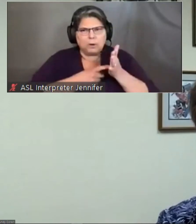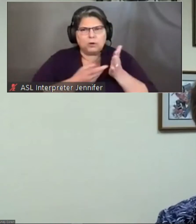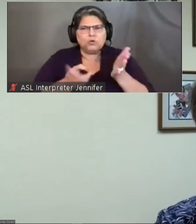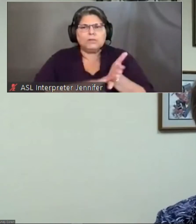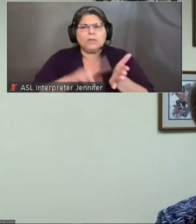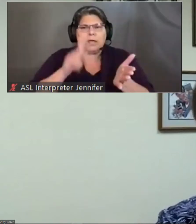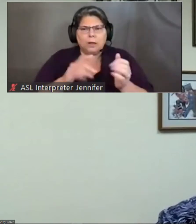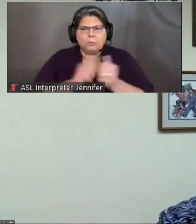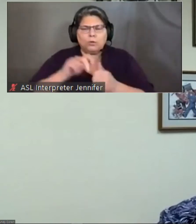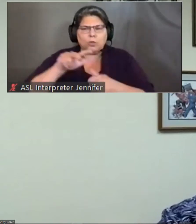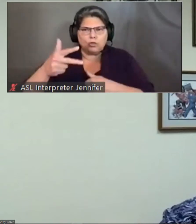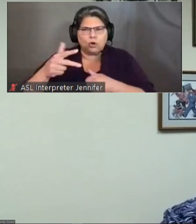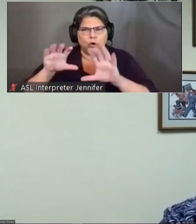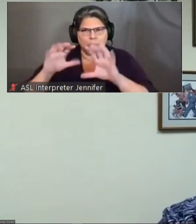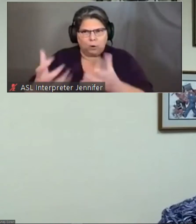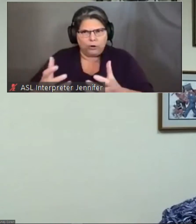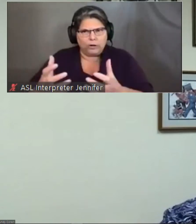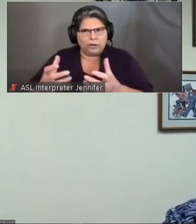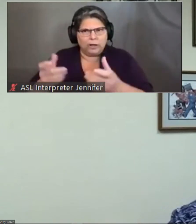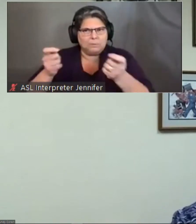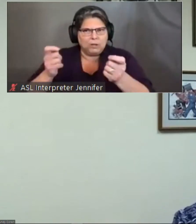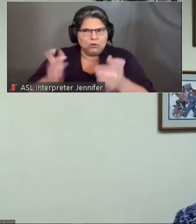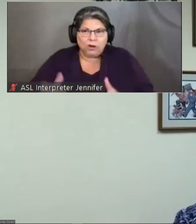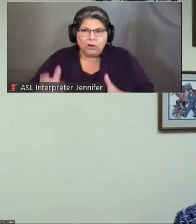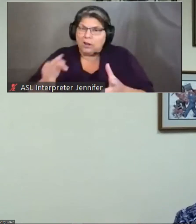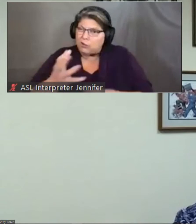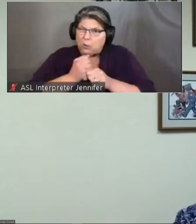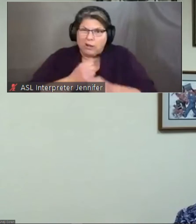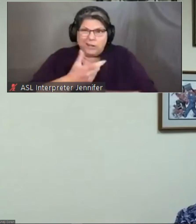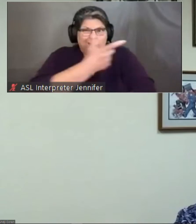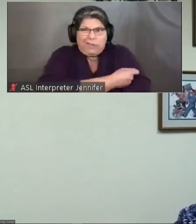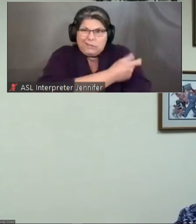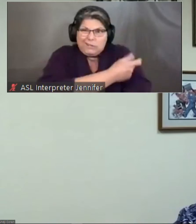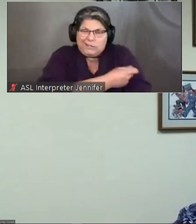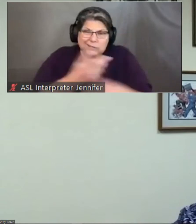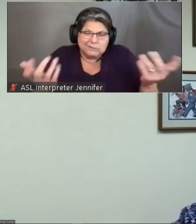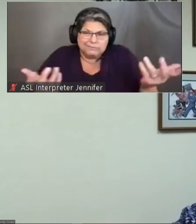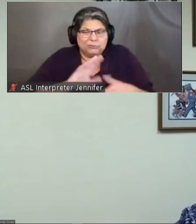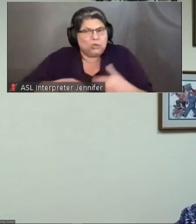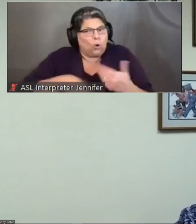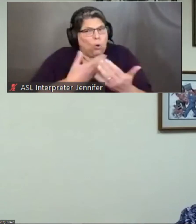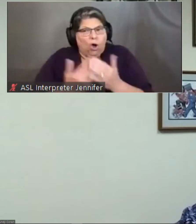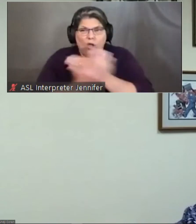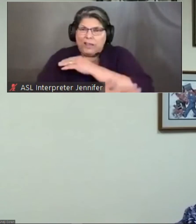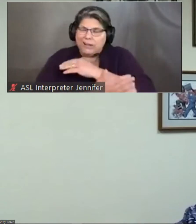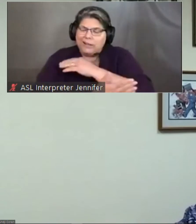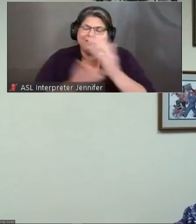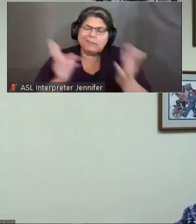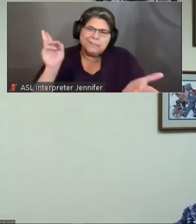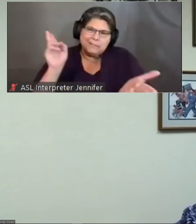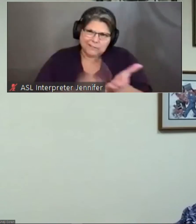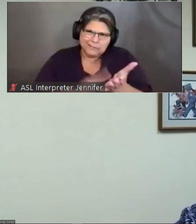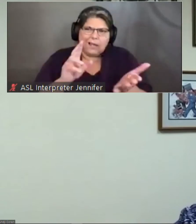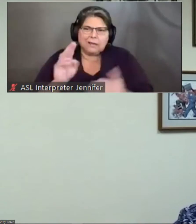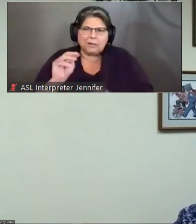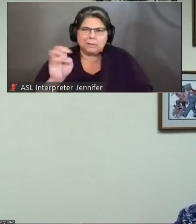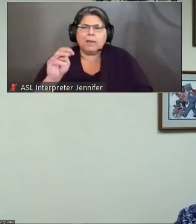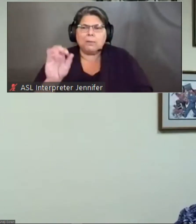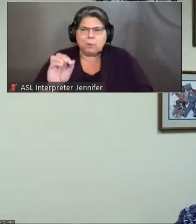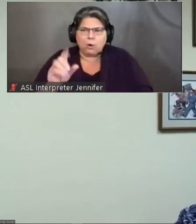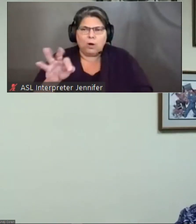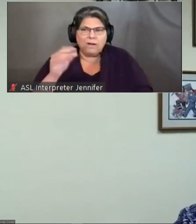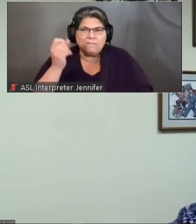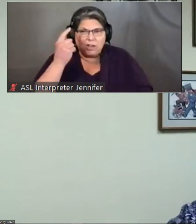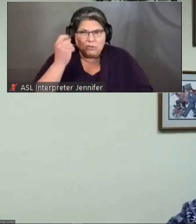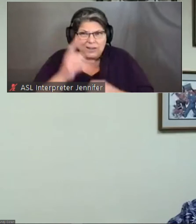third-party administrator if you wanted to get your vaccines. So all of the counties, as I understand it, have signed memorandums of understanding, and